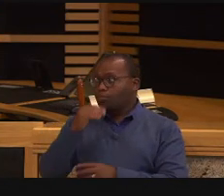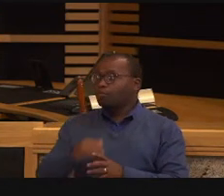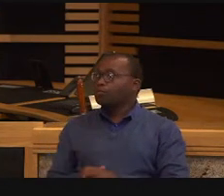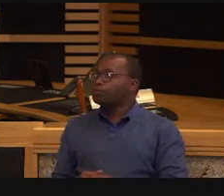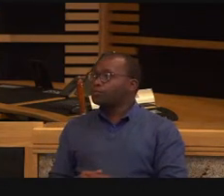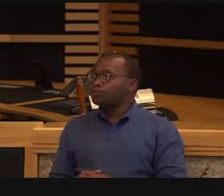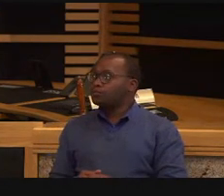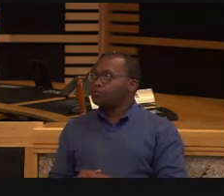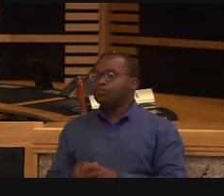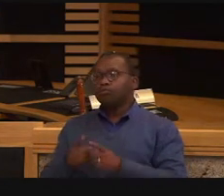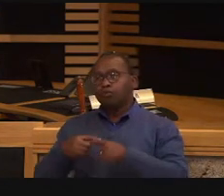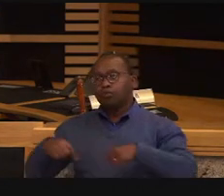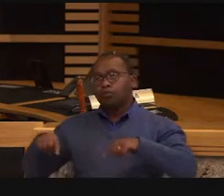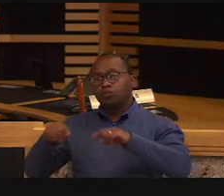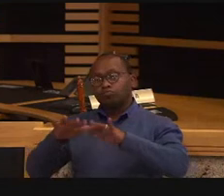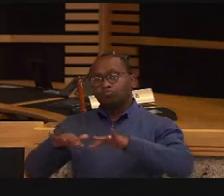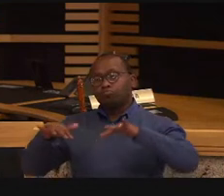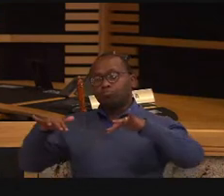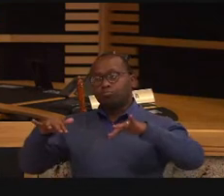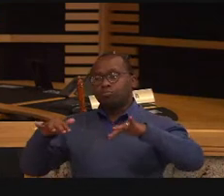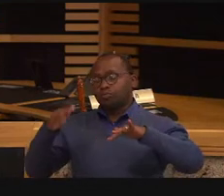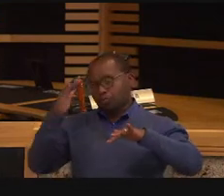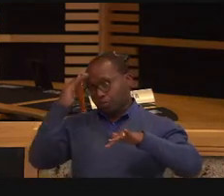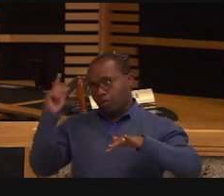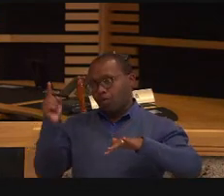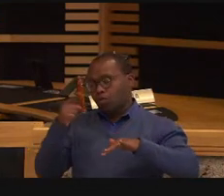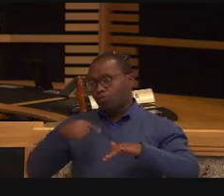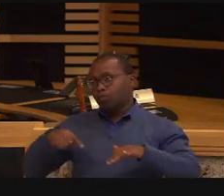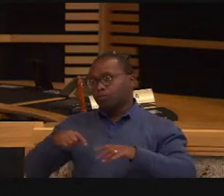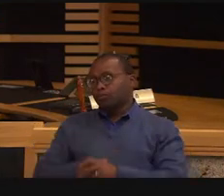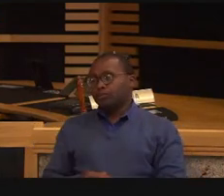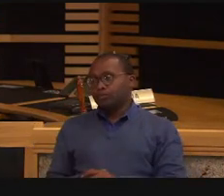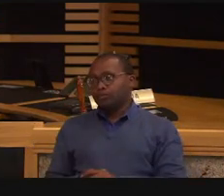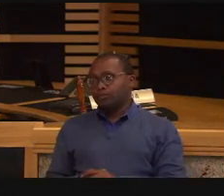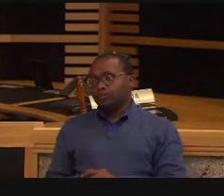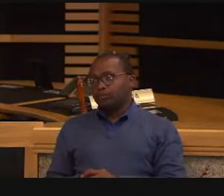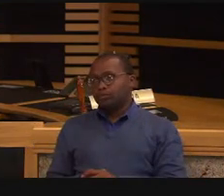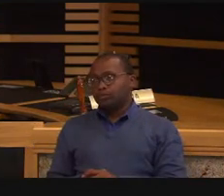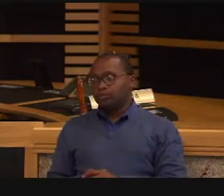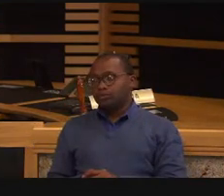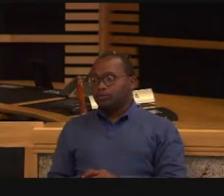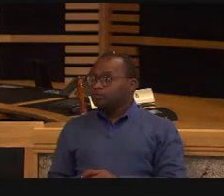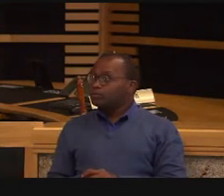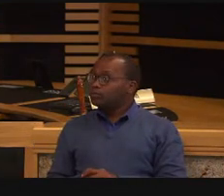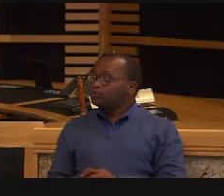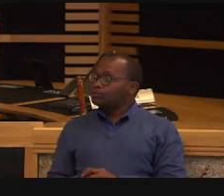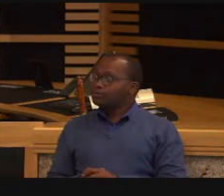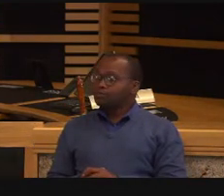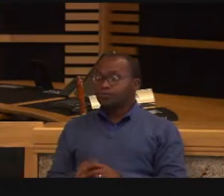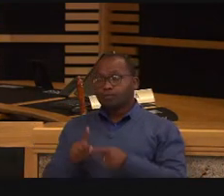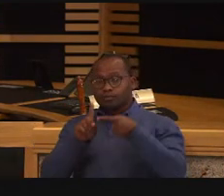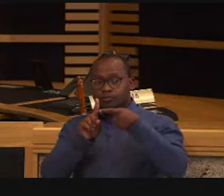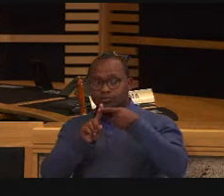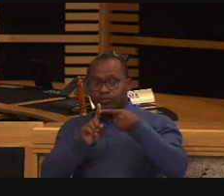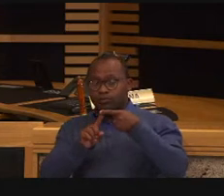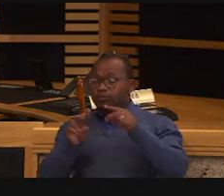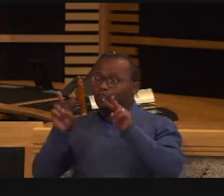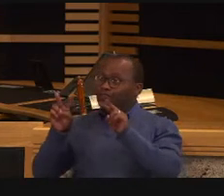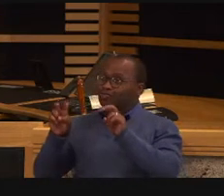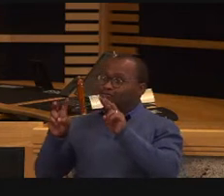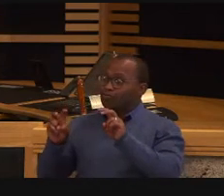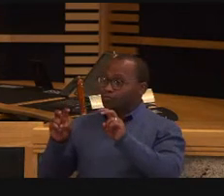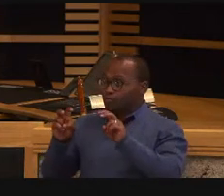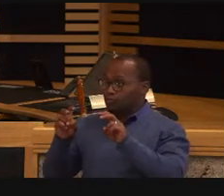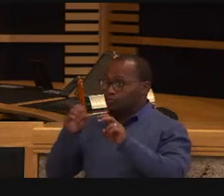members and the members of this legislature. Good morning. On the cannabis, the Premier